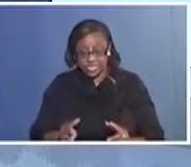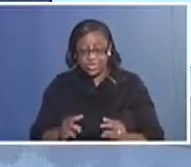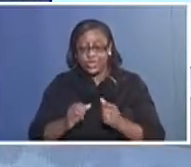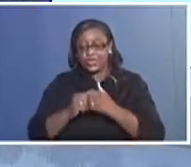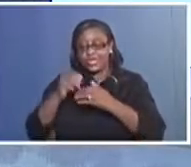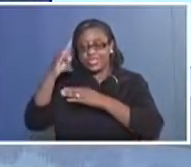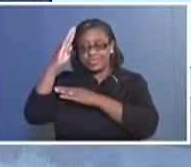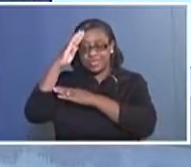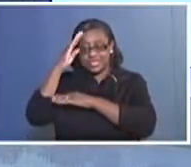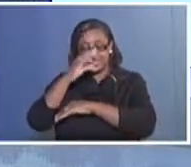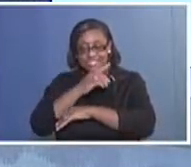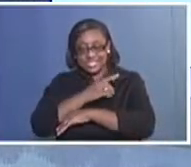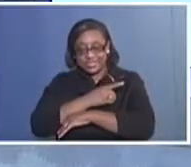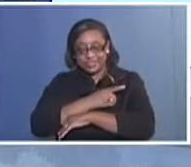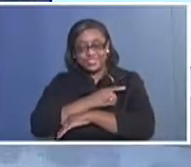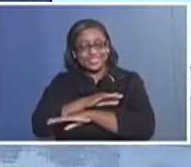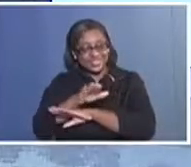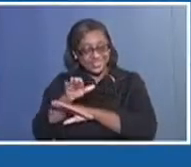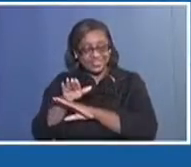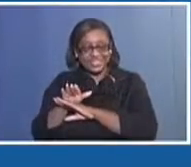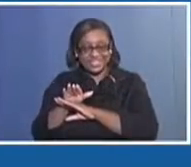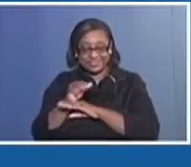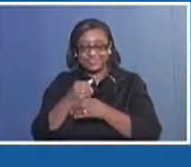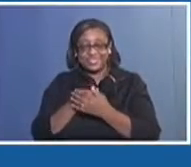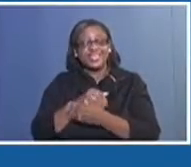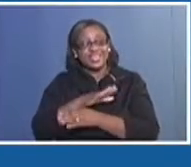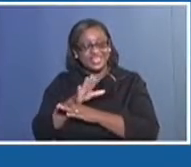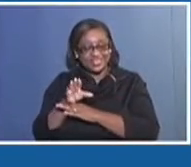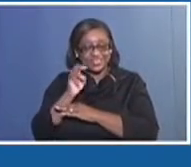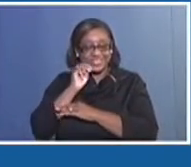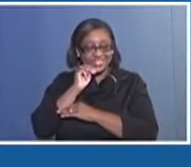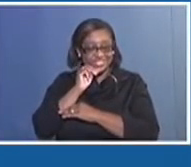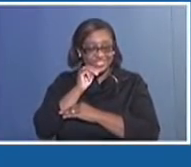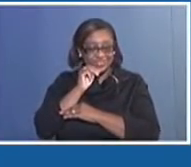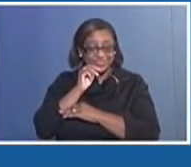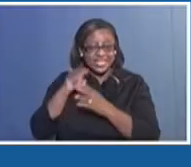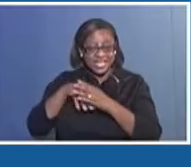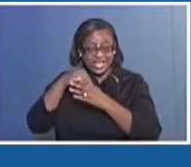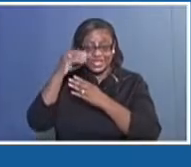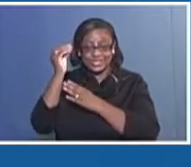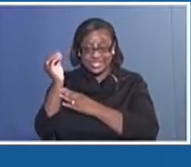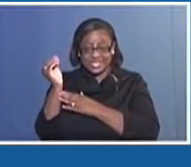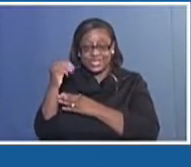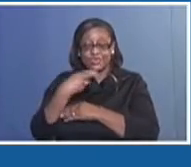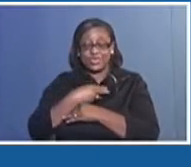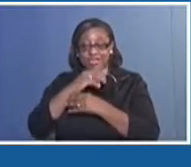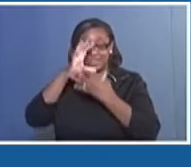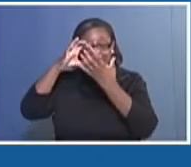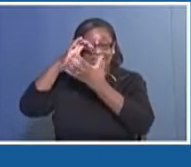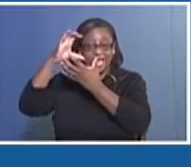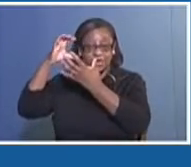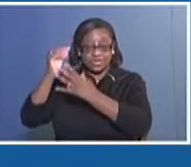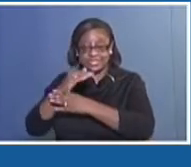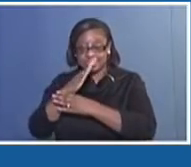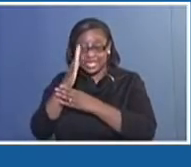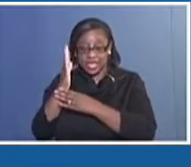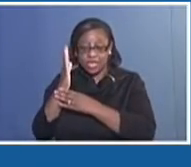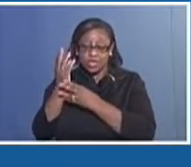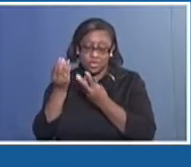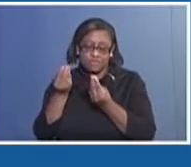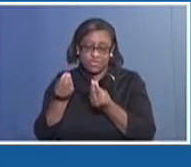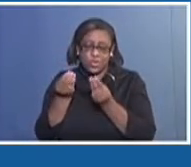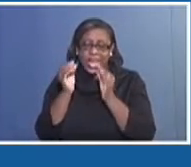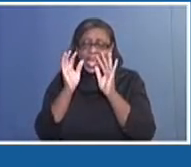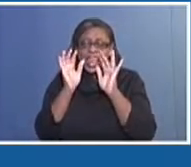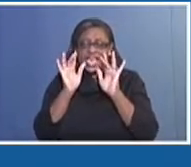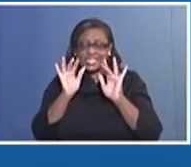Chief Meteorologist Basil Dean. Good evening, Basil. Good evening, Makishla. Outside of our studios, we're under cloudy skies with some light rain showers,